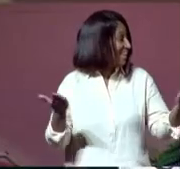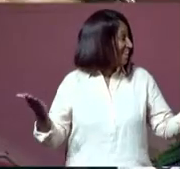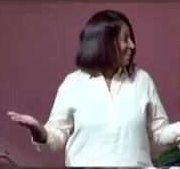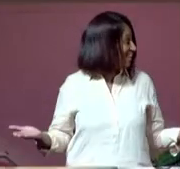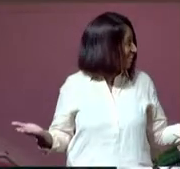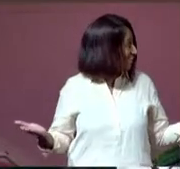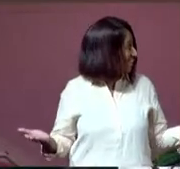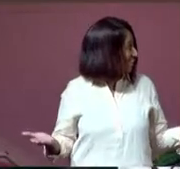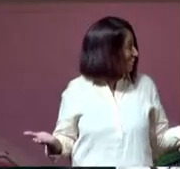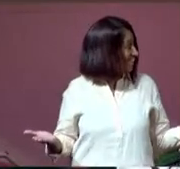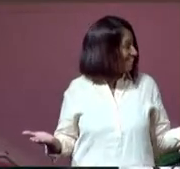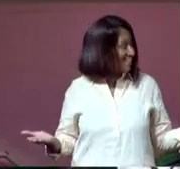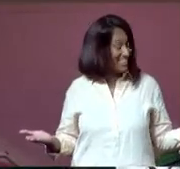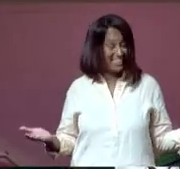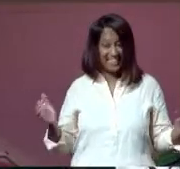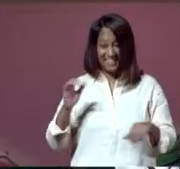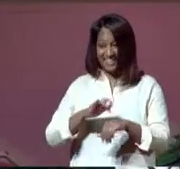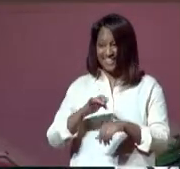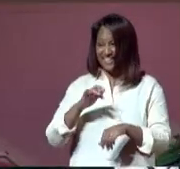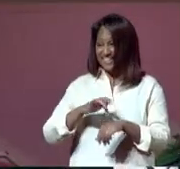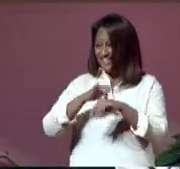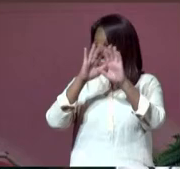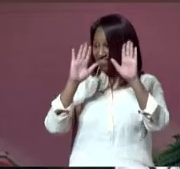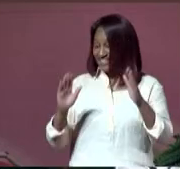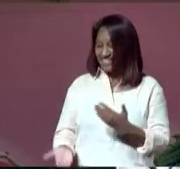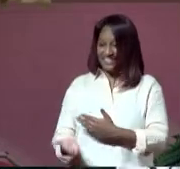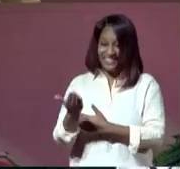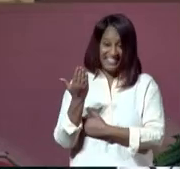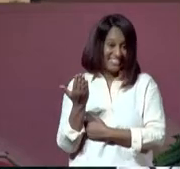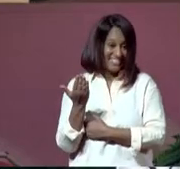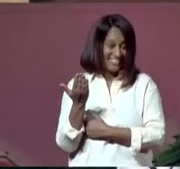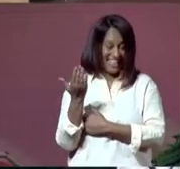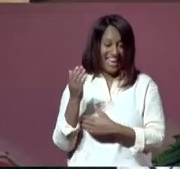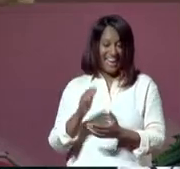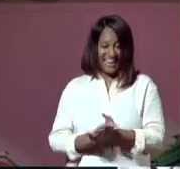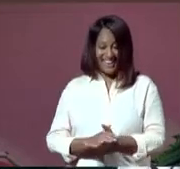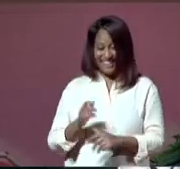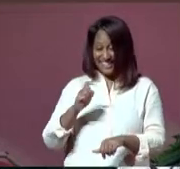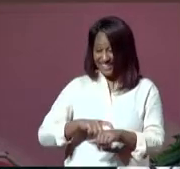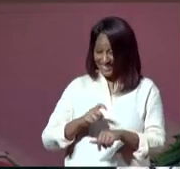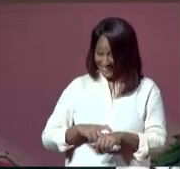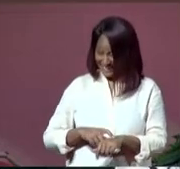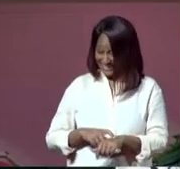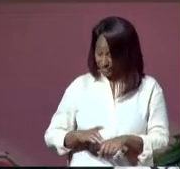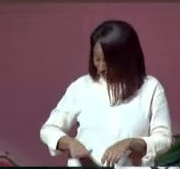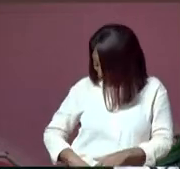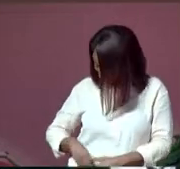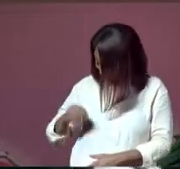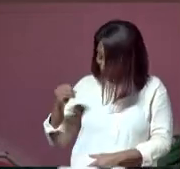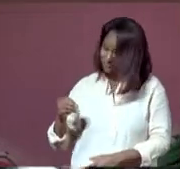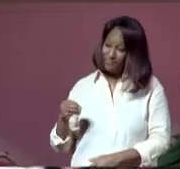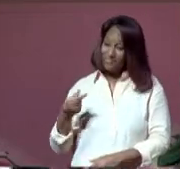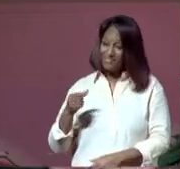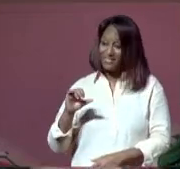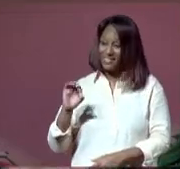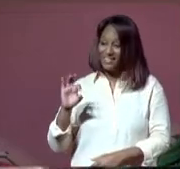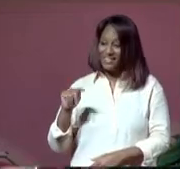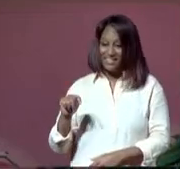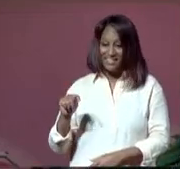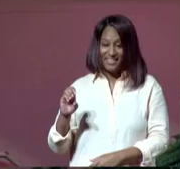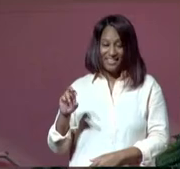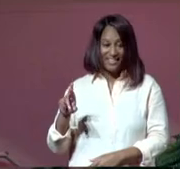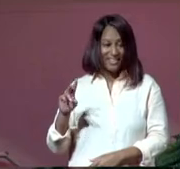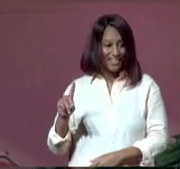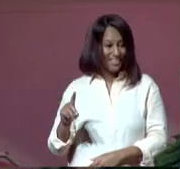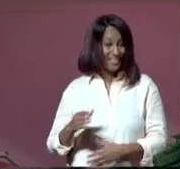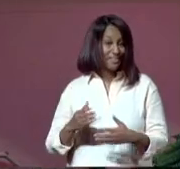And come Sunday morning, it's your time to pull out the gift card." Now, I know what Creflo Dollar has,